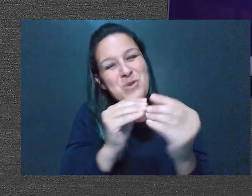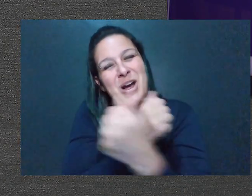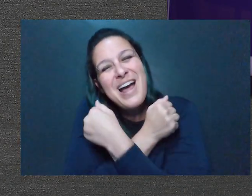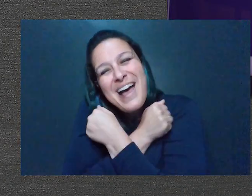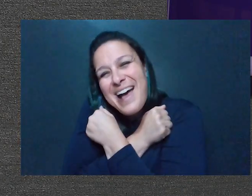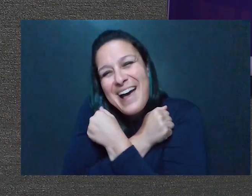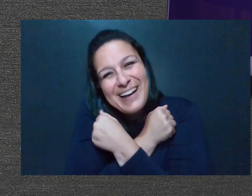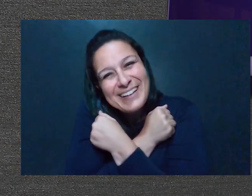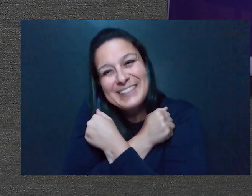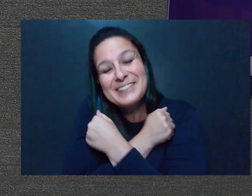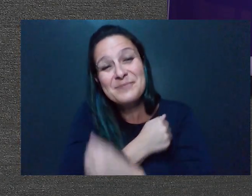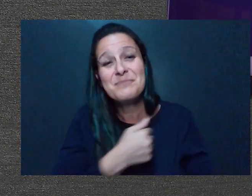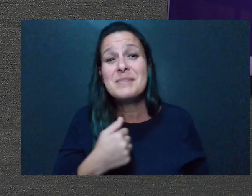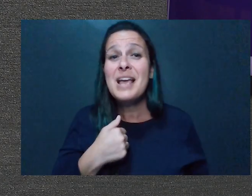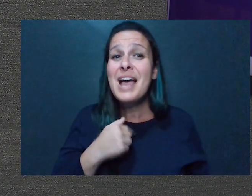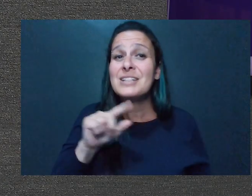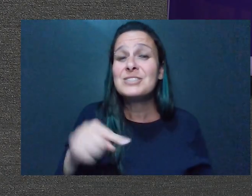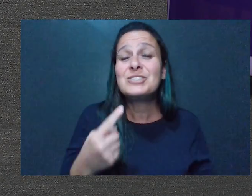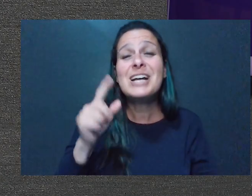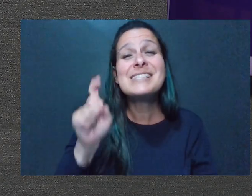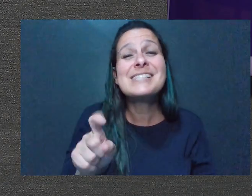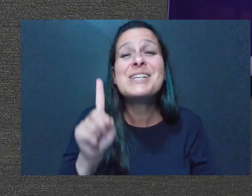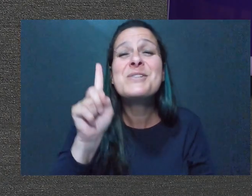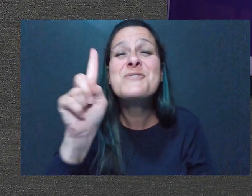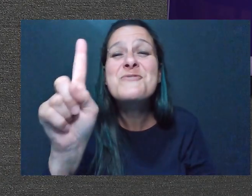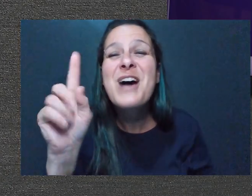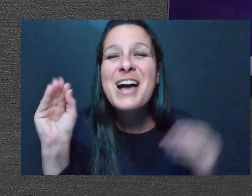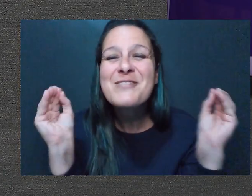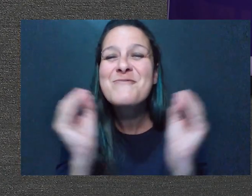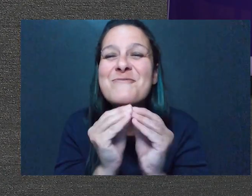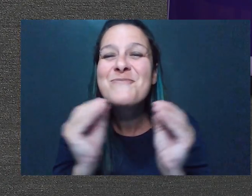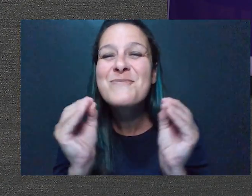says, I just need 1 more.